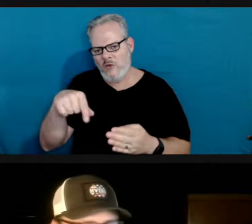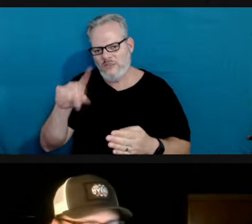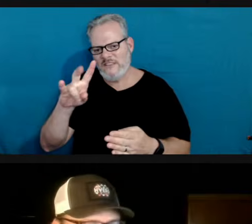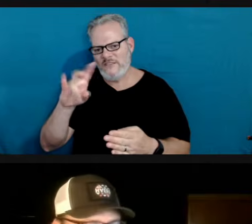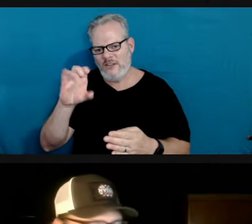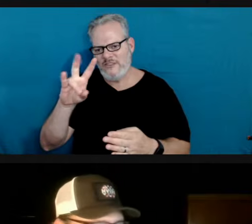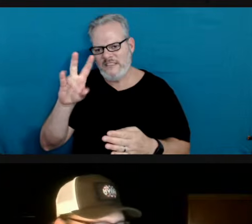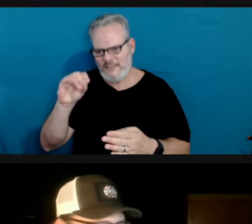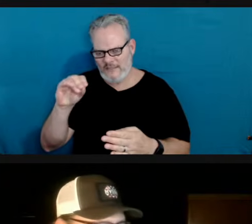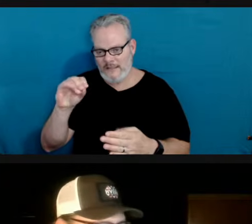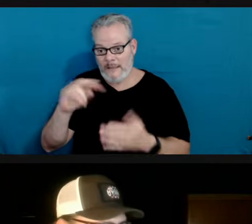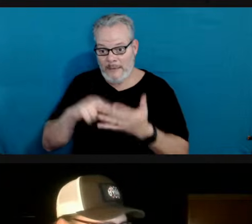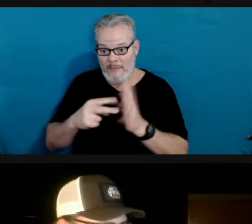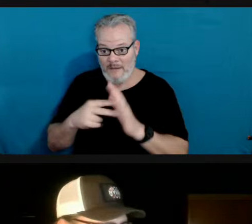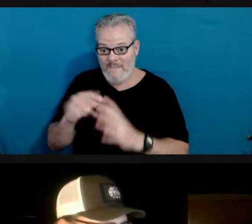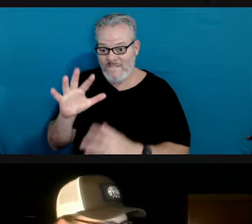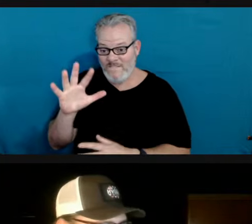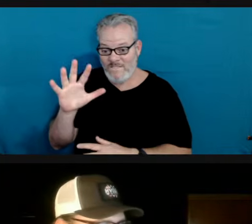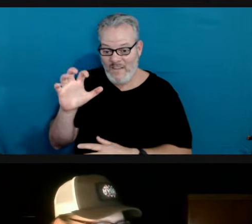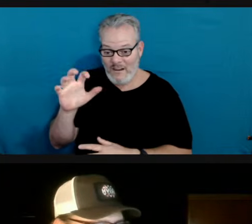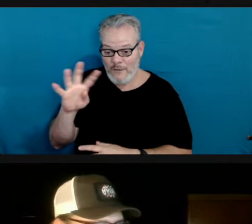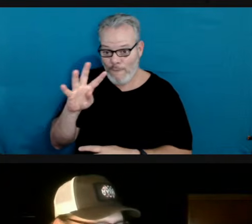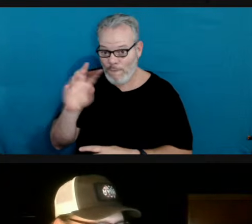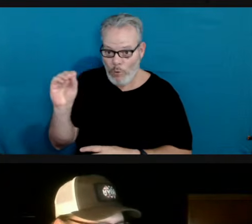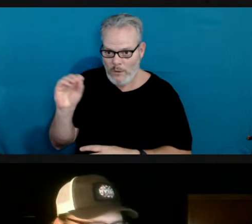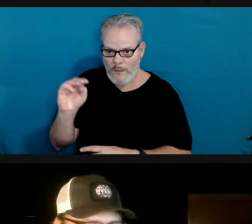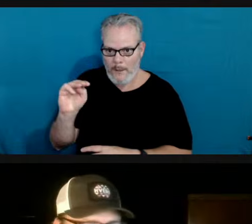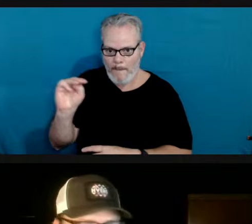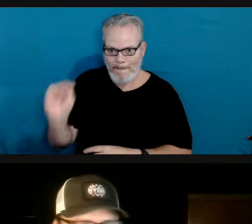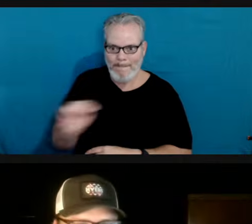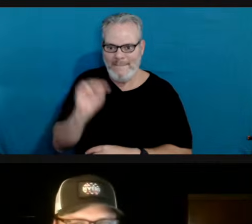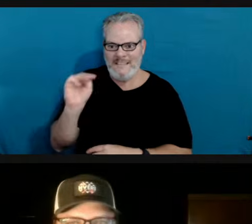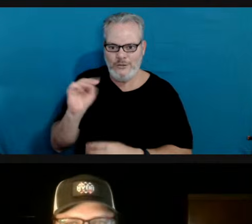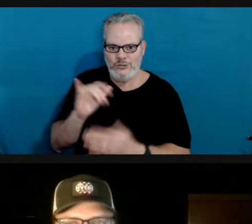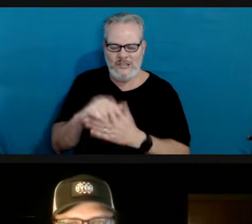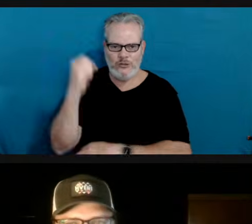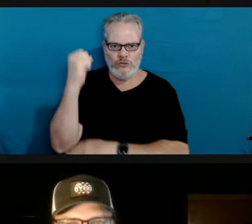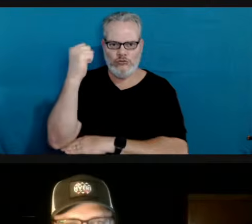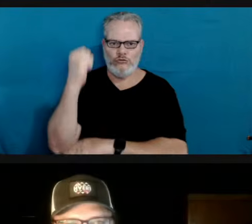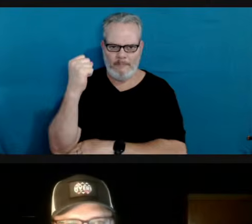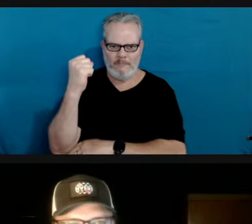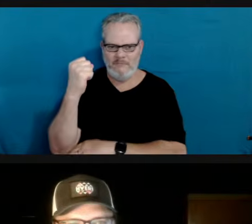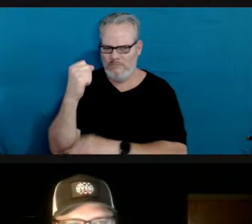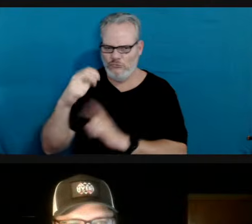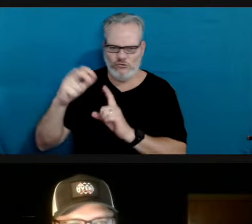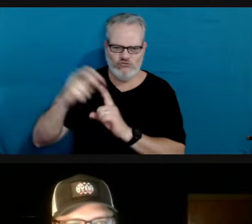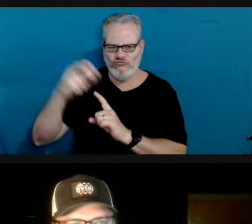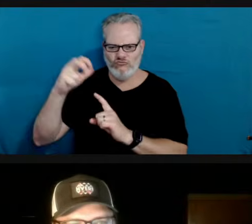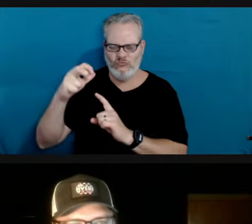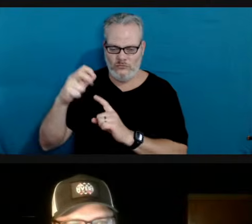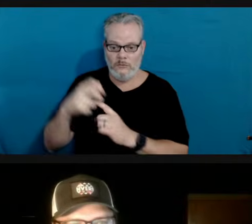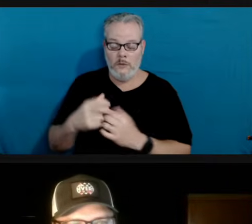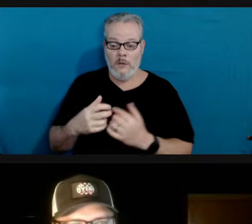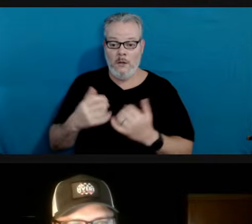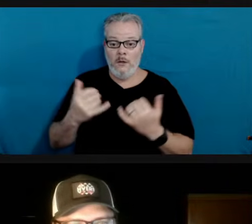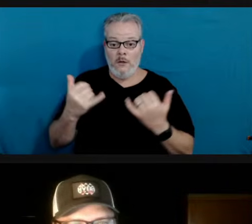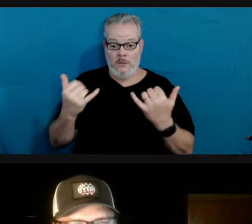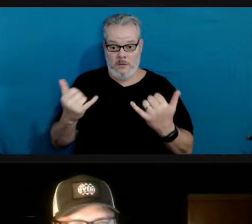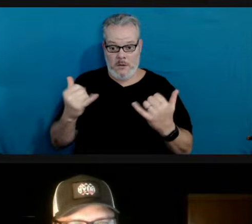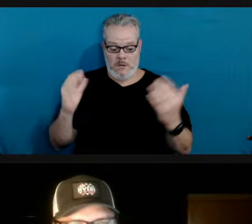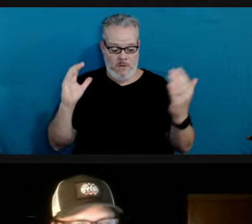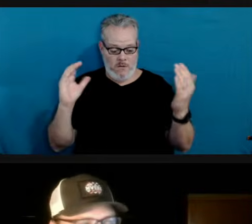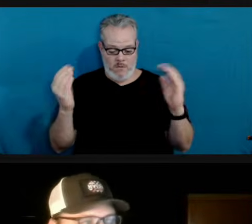record highest eruption fountain of this current eruption. Looking historically, now our